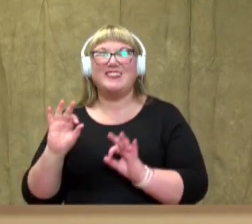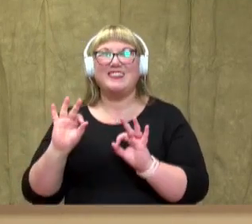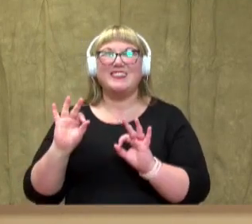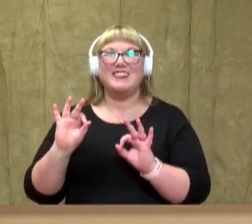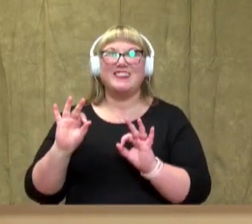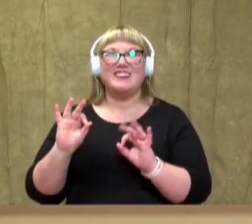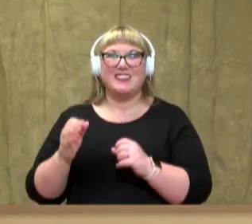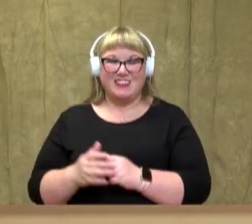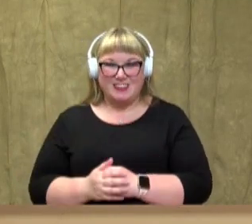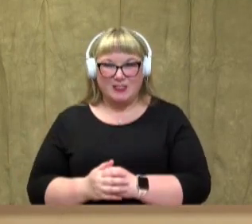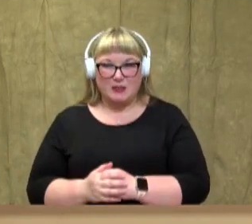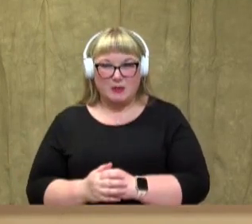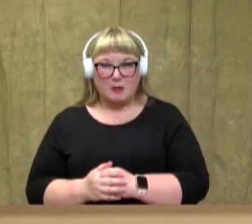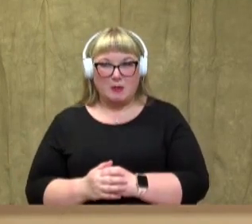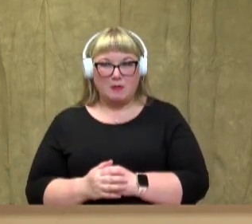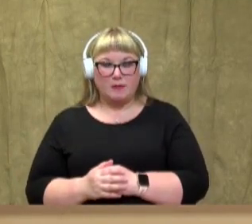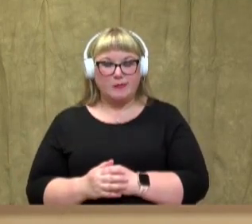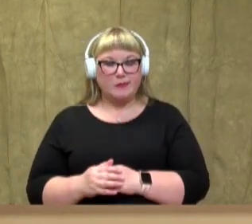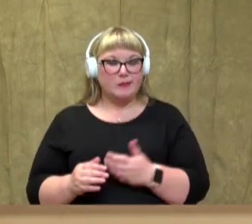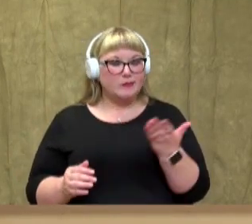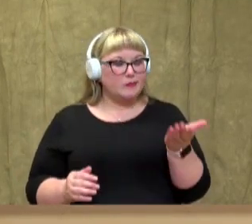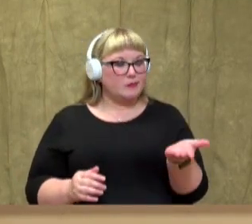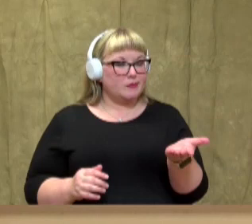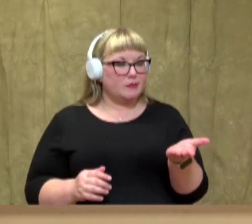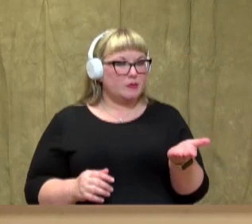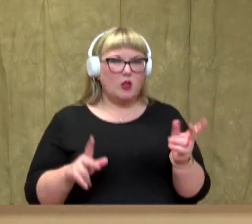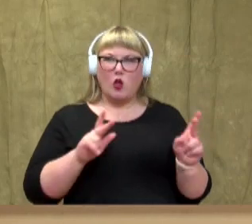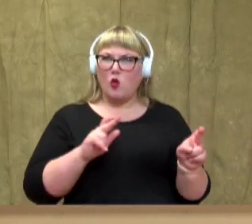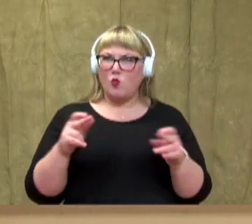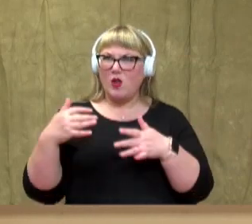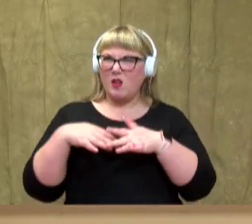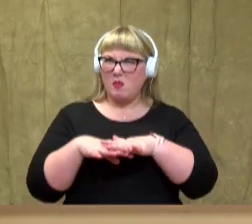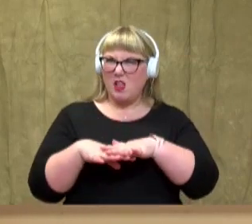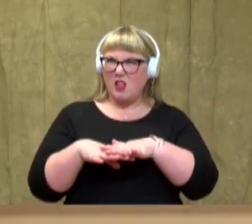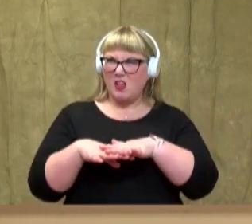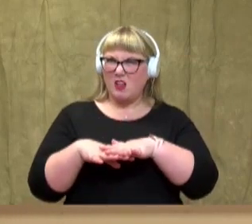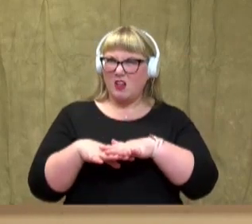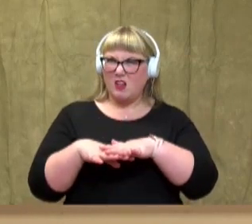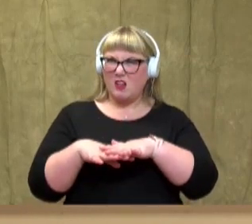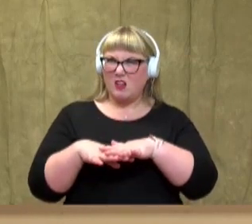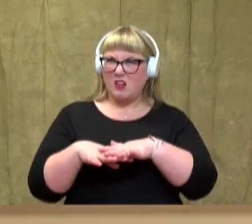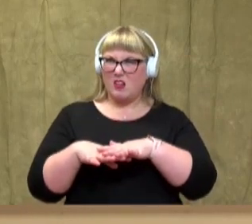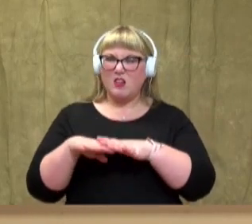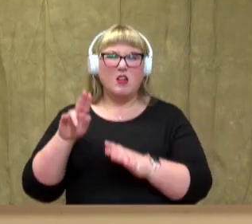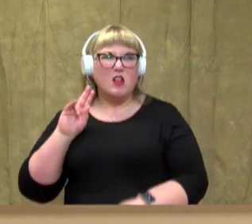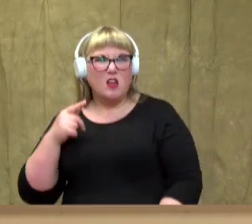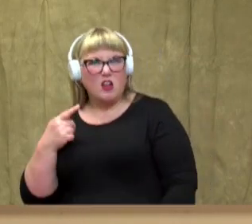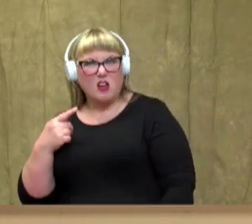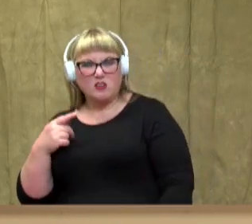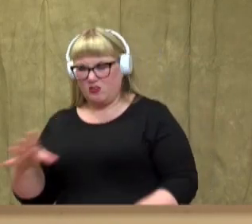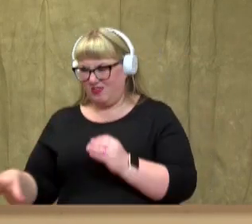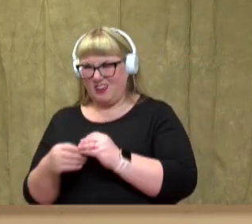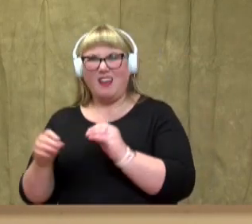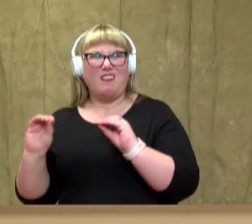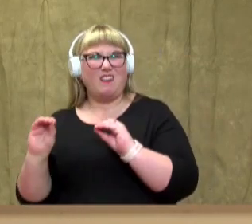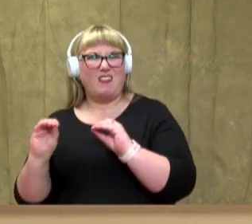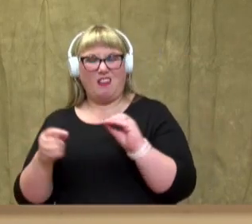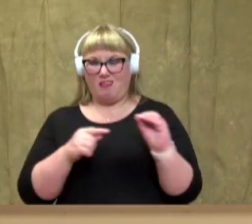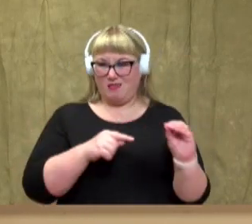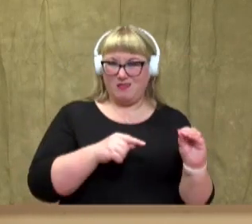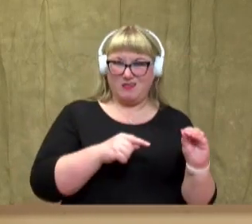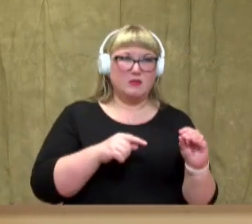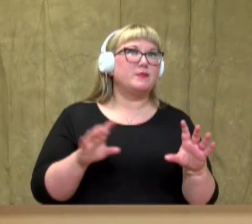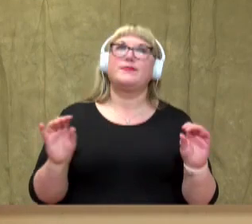wonderful job. I wonder if we're ready to start blending. Can I just add these in? No?